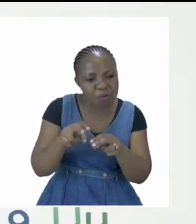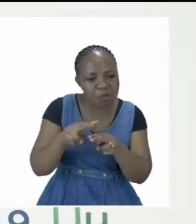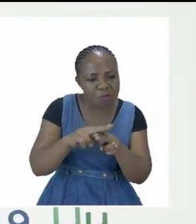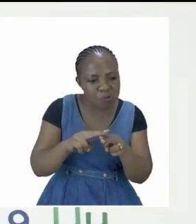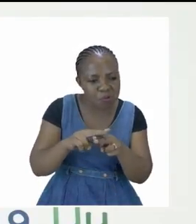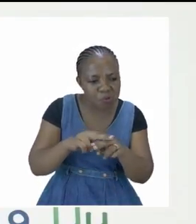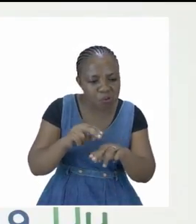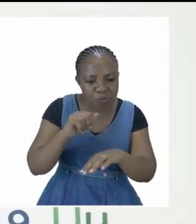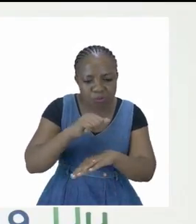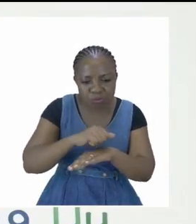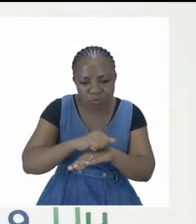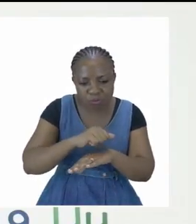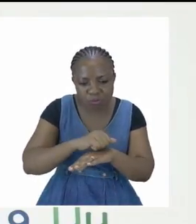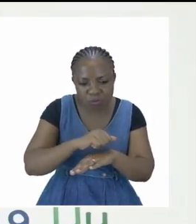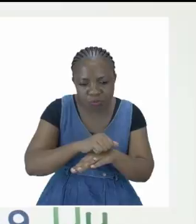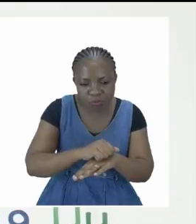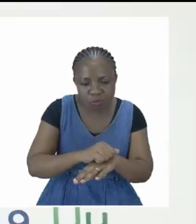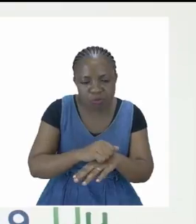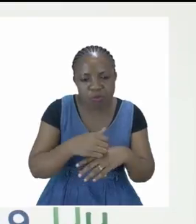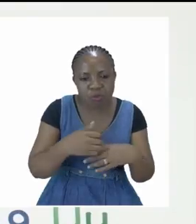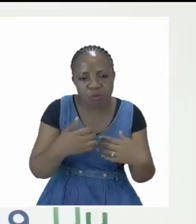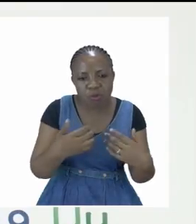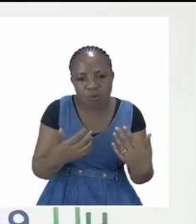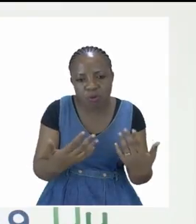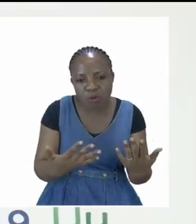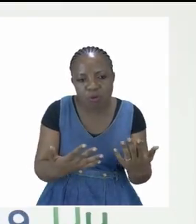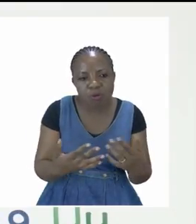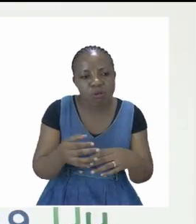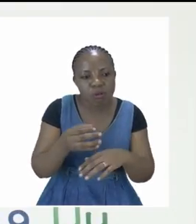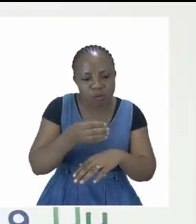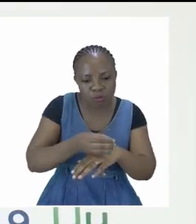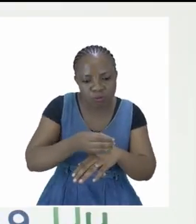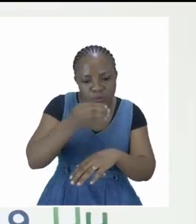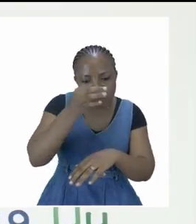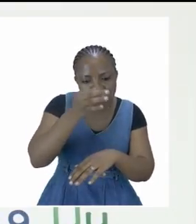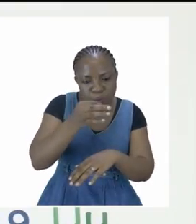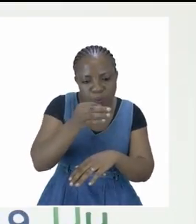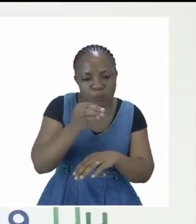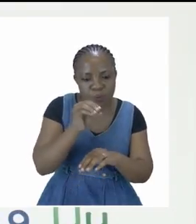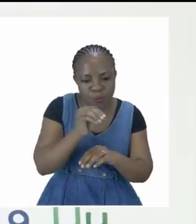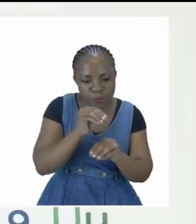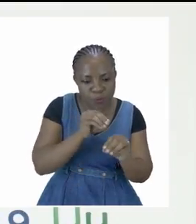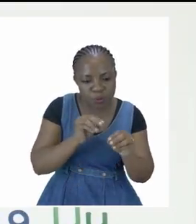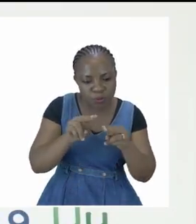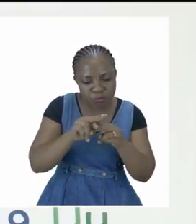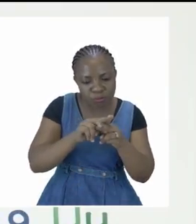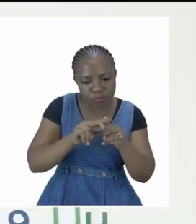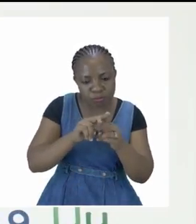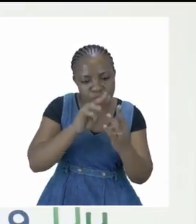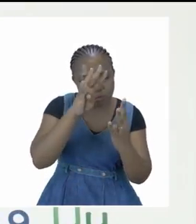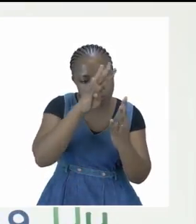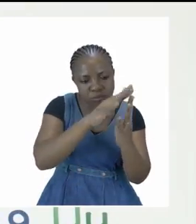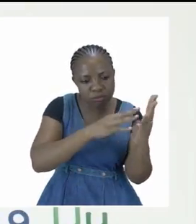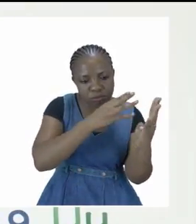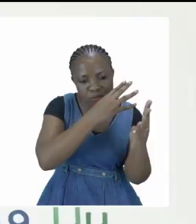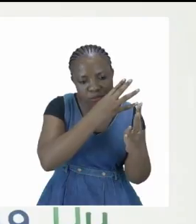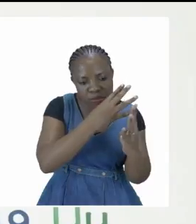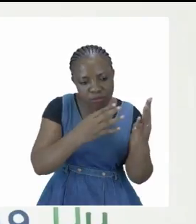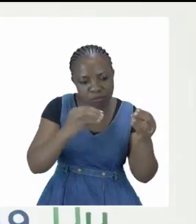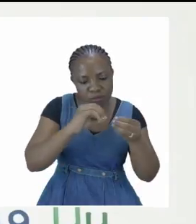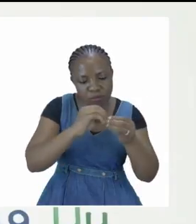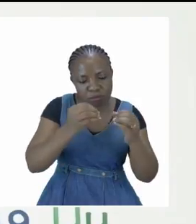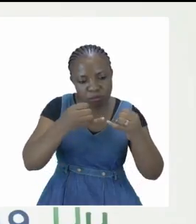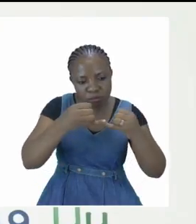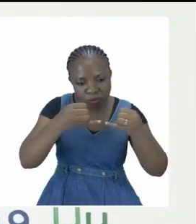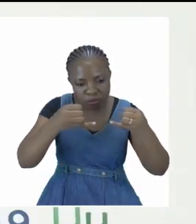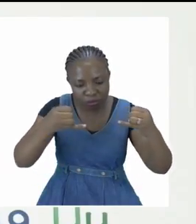not get confused. If you need to do it again to make sure you have the correct answers, that's okay too. And